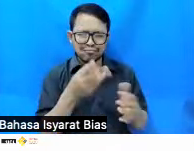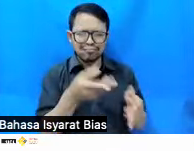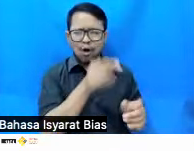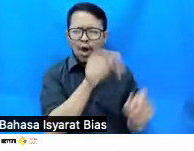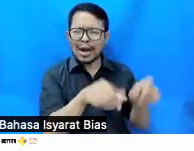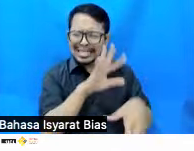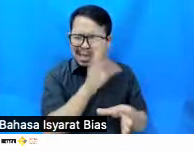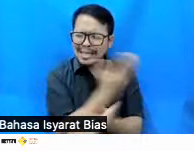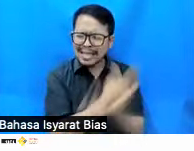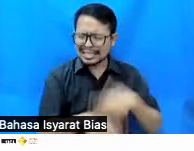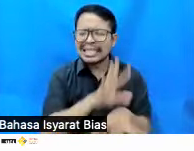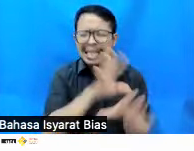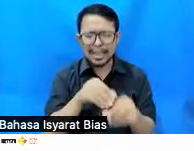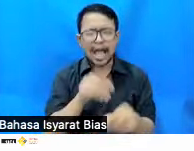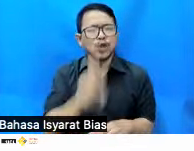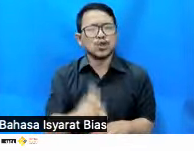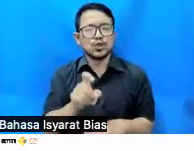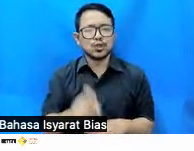process.